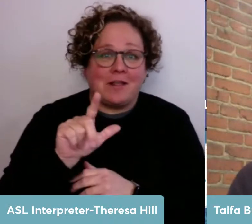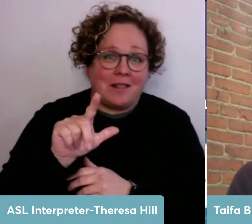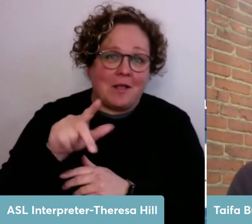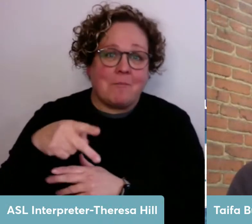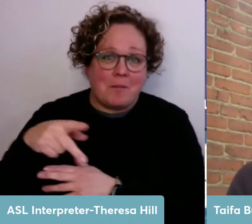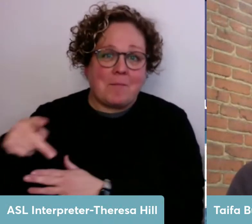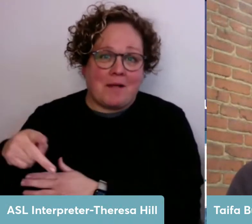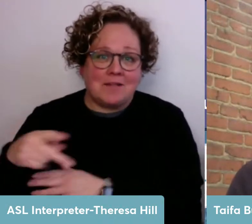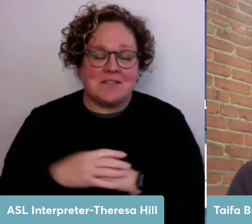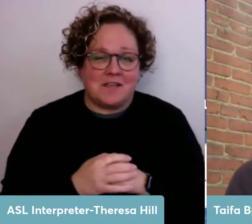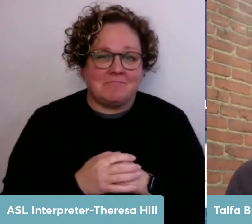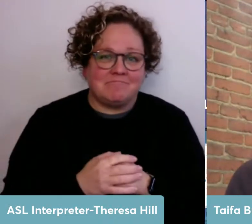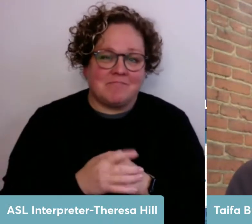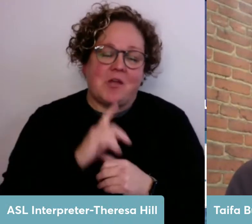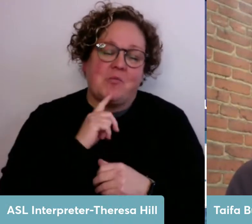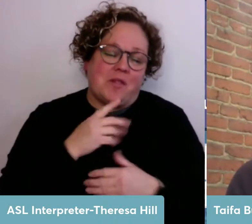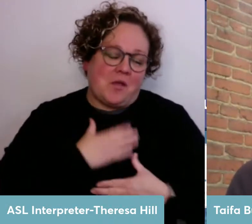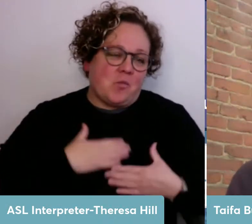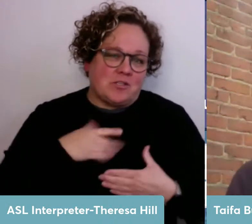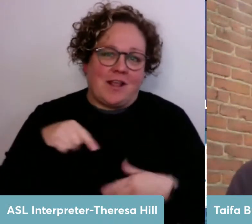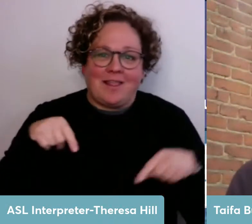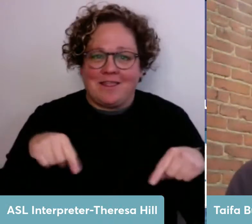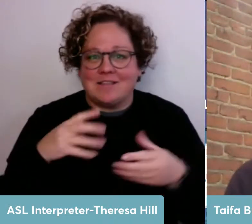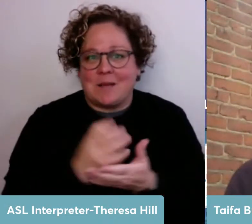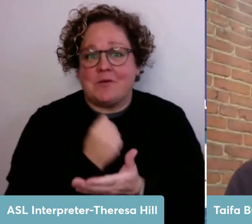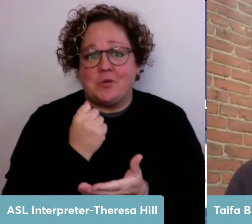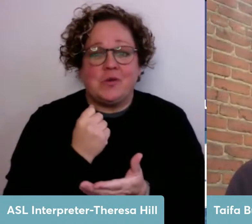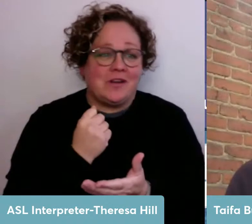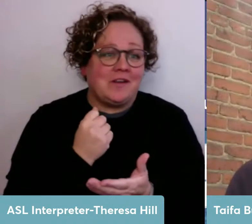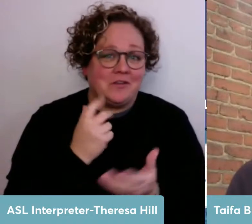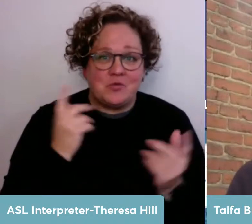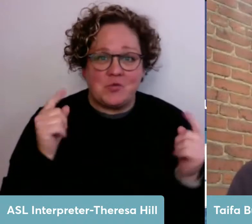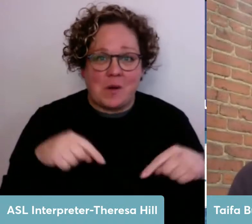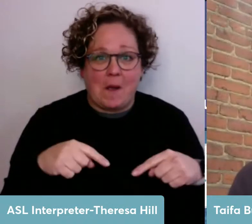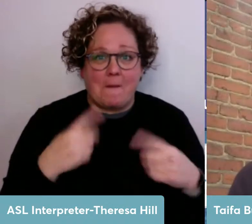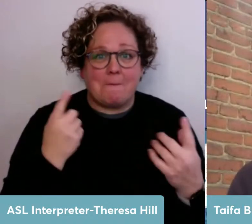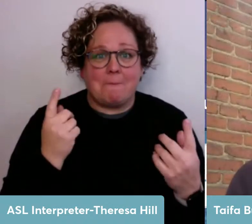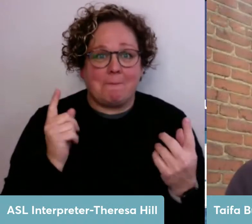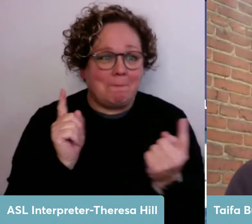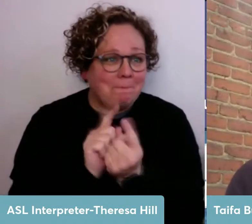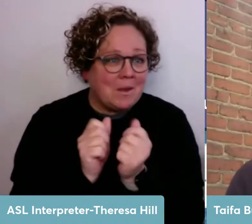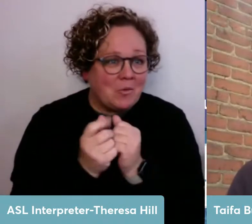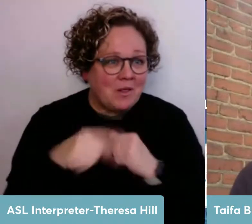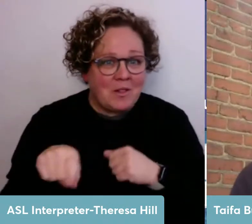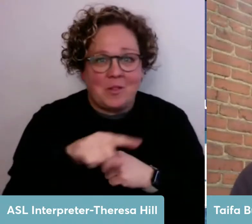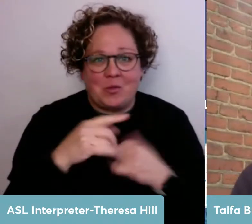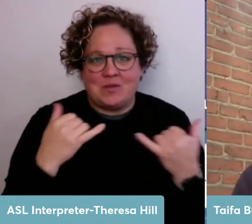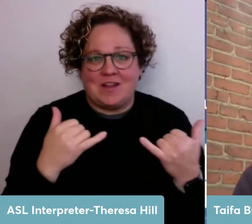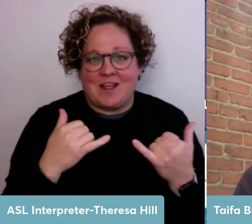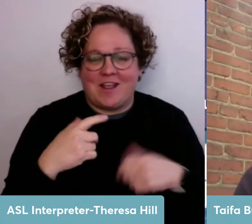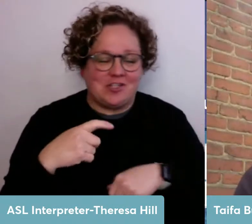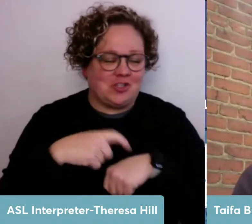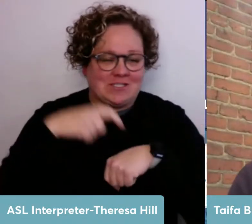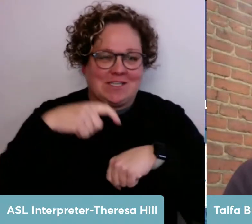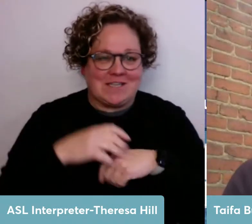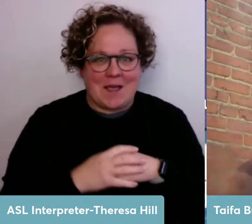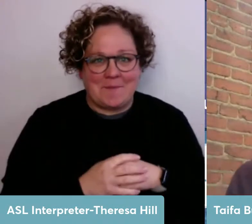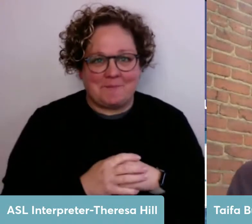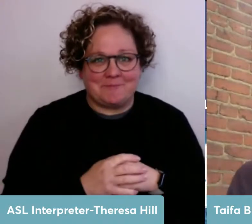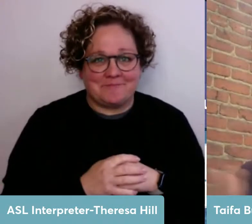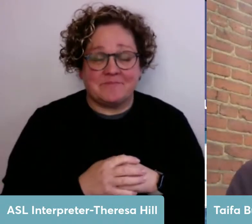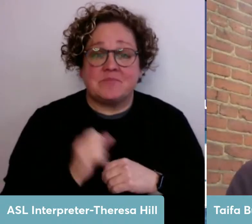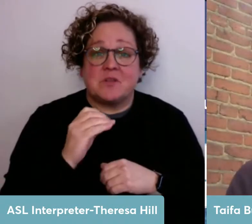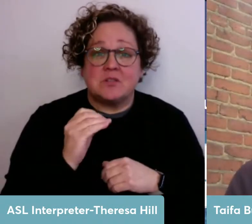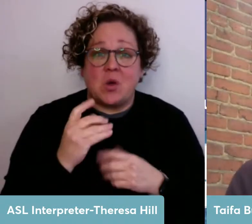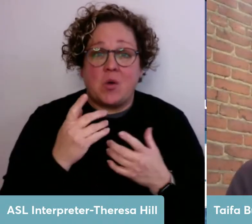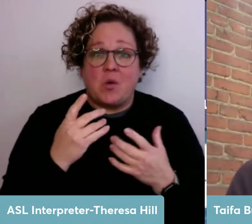Policy. And I appreciate this opportunity to be with you all today, just in time. So as I